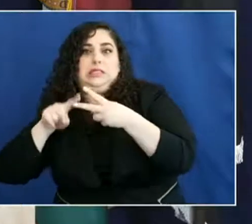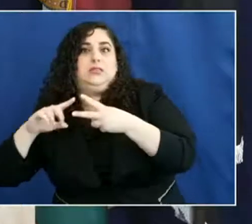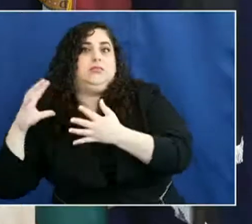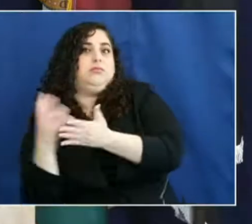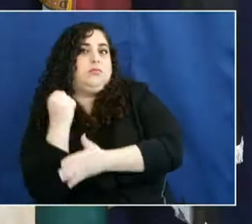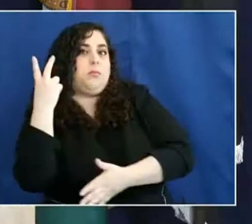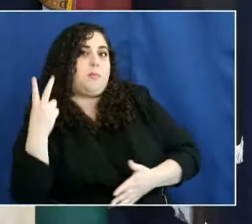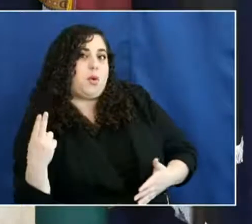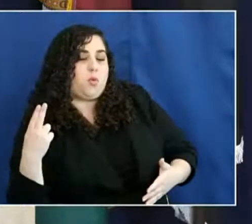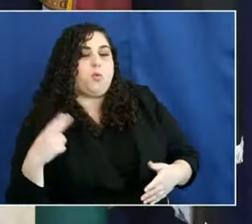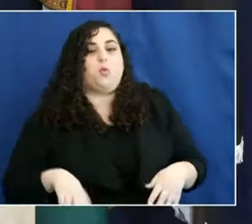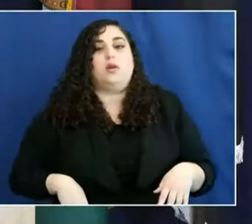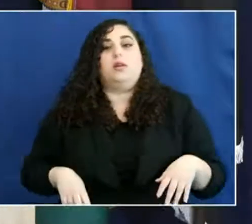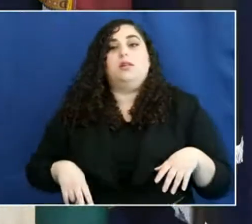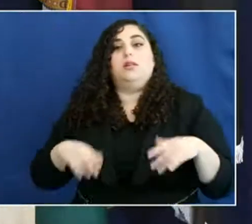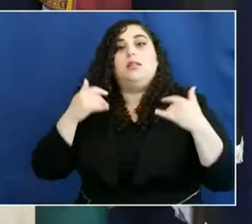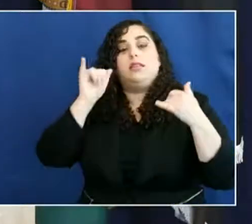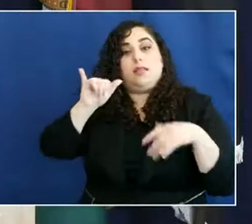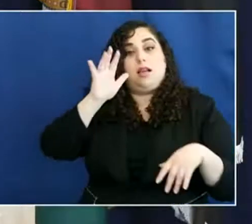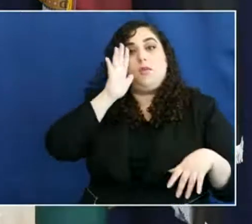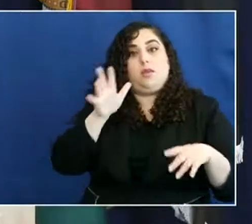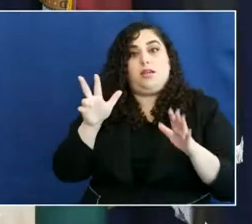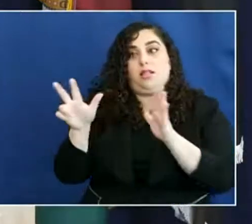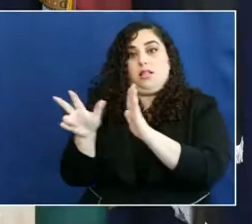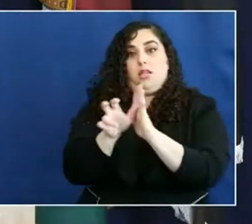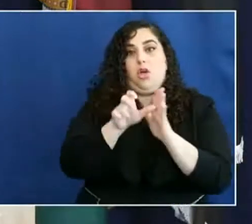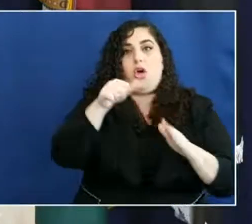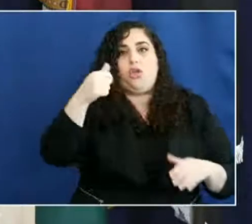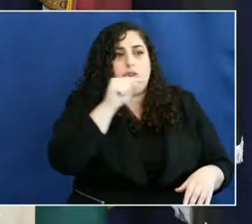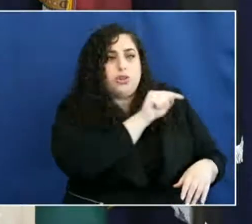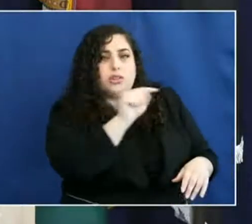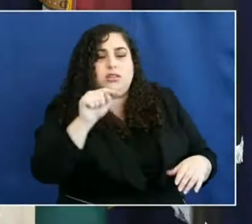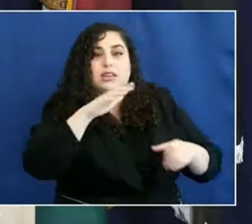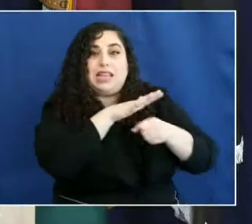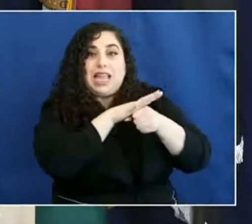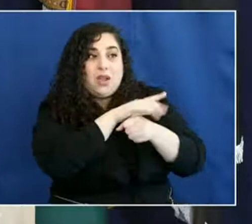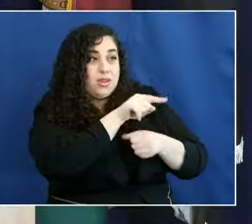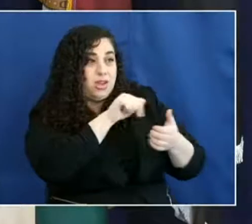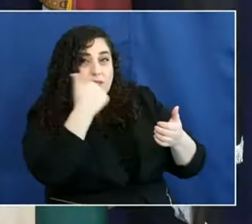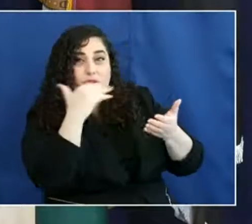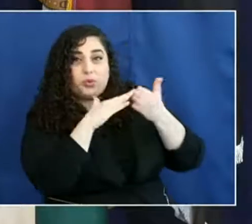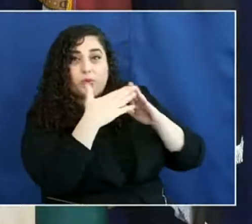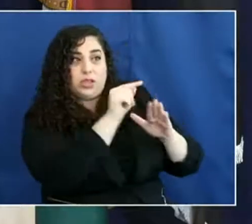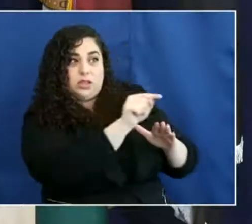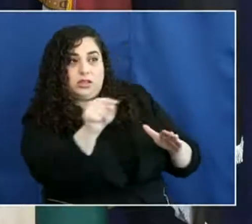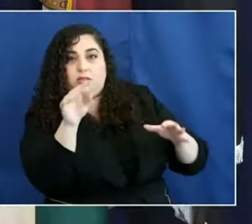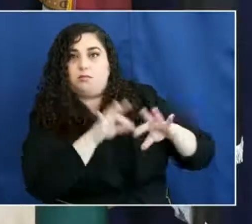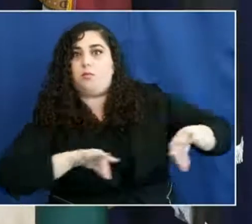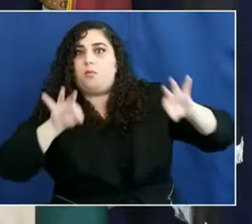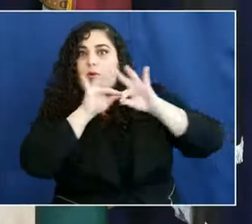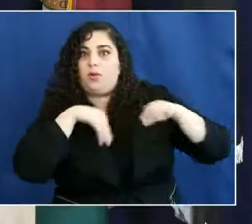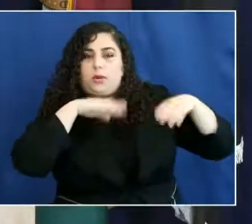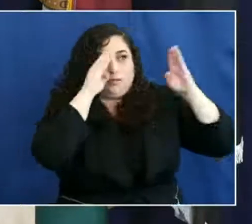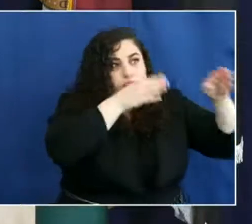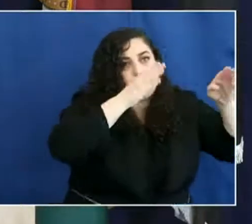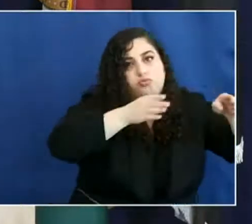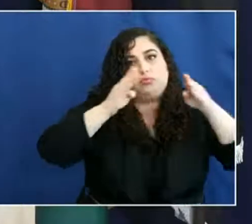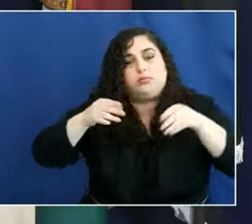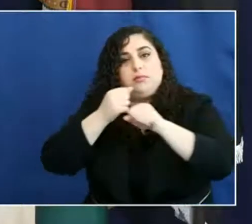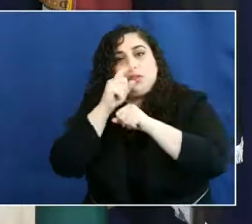are being replicated in other areas around the county. What I do want to share with you is the next couple of slides. The first